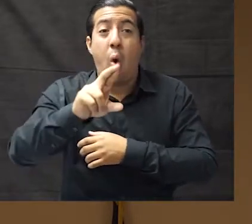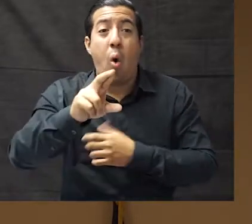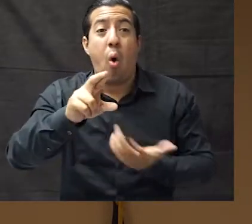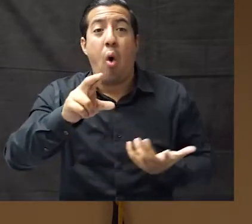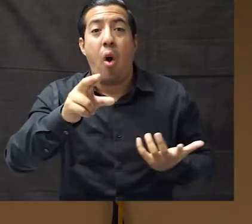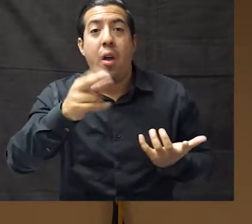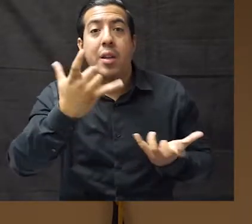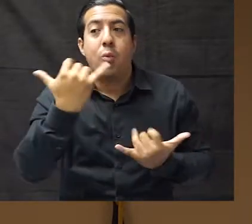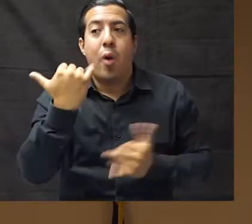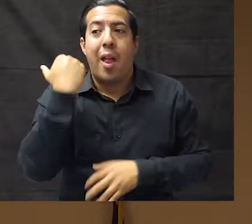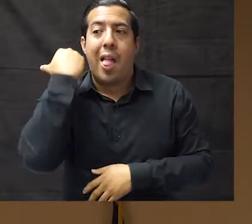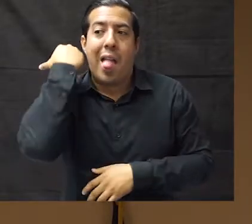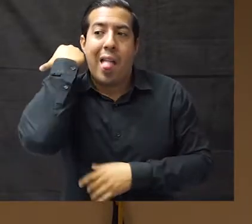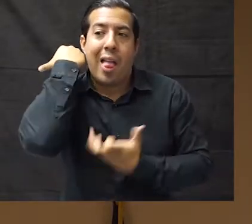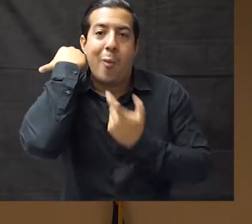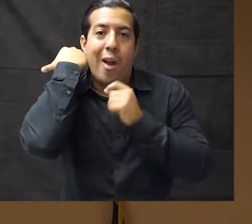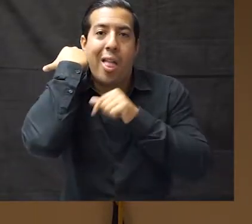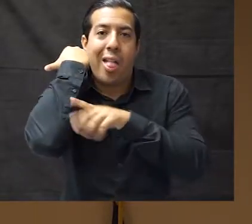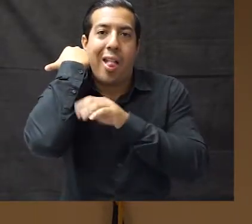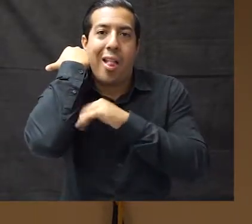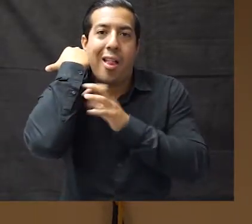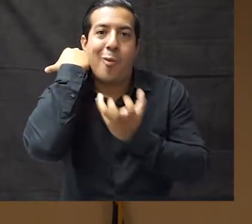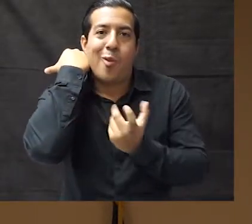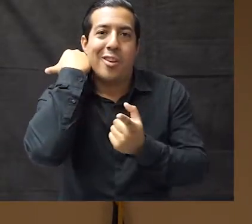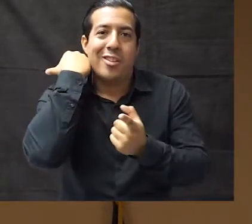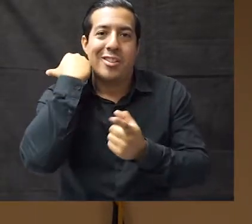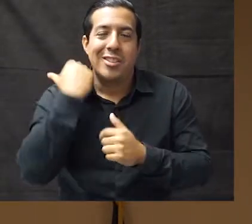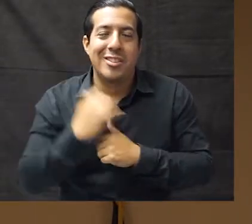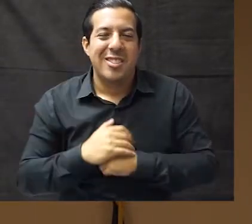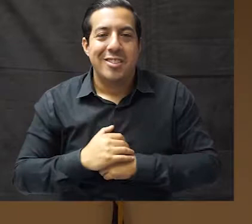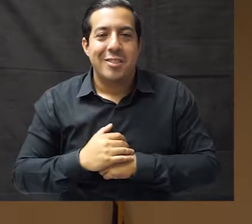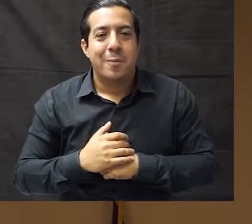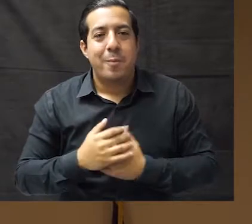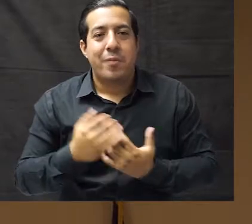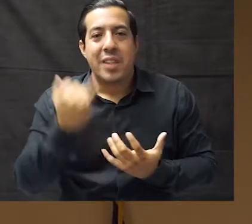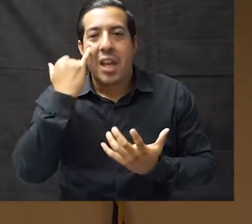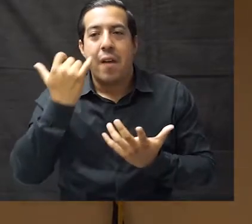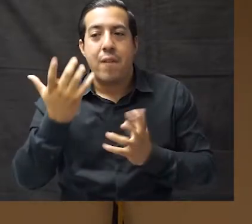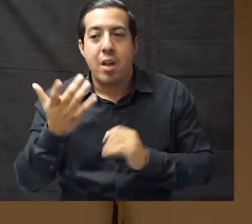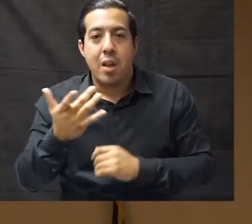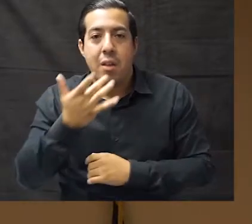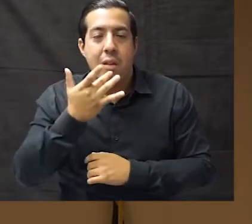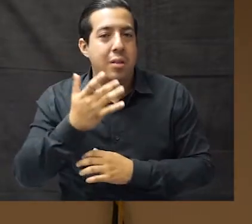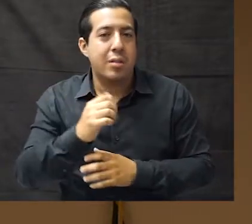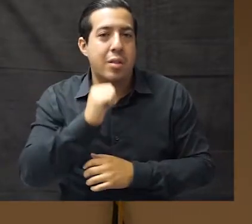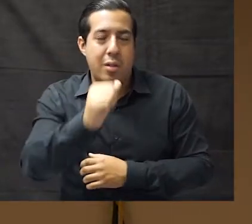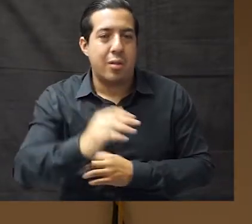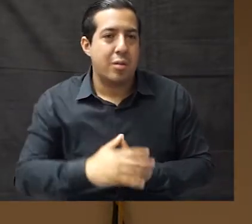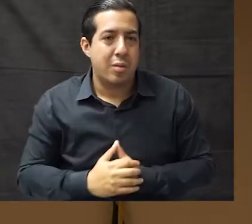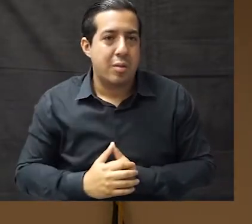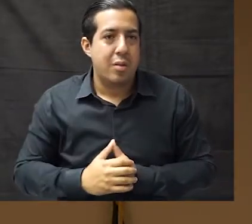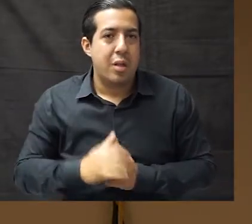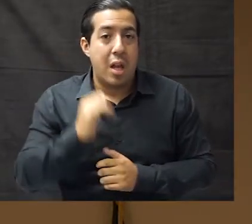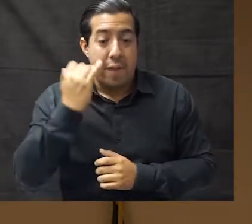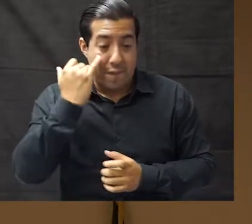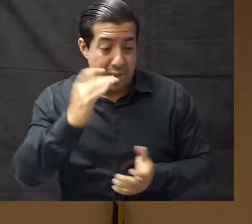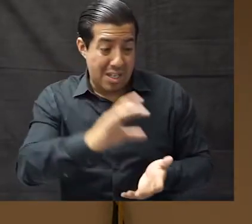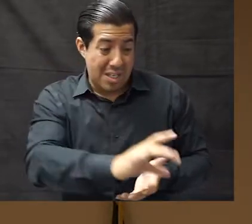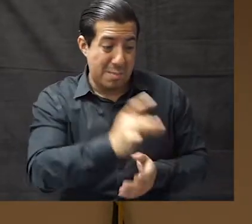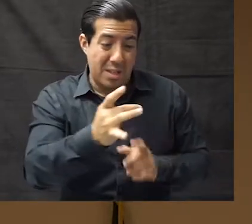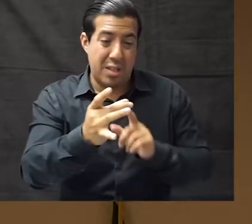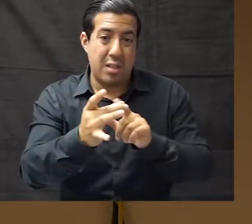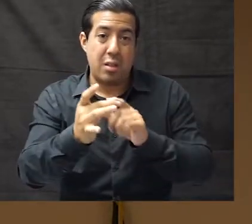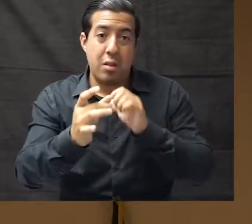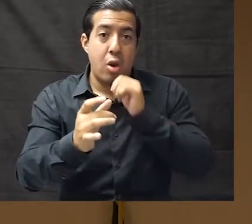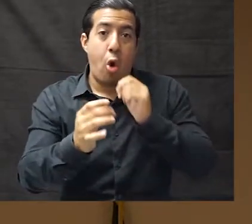You don't realize on its fingers, and you just don't think about it. You touch your tongue. That's more, I think, where you're going to get the dose than breathing it